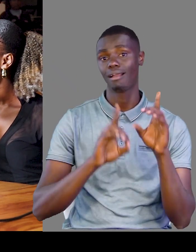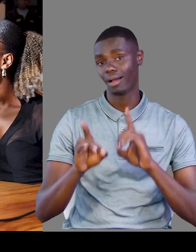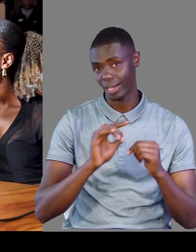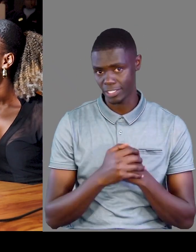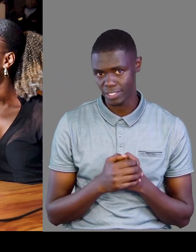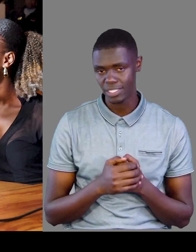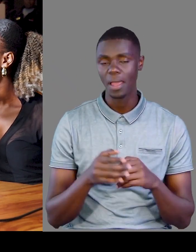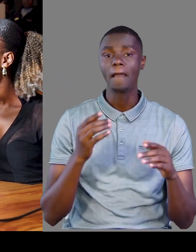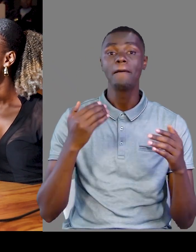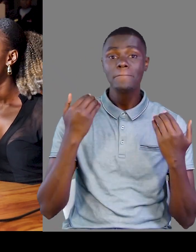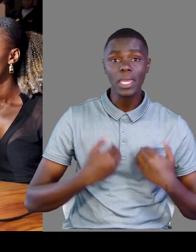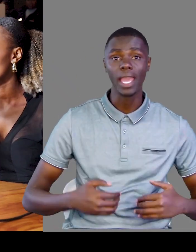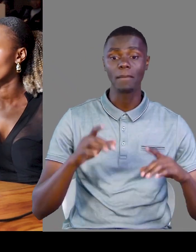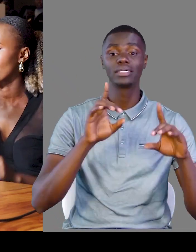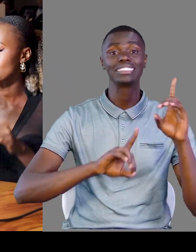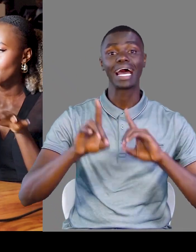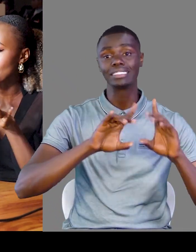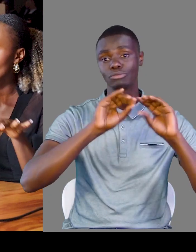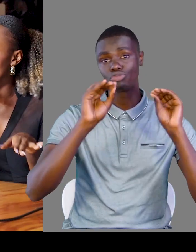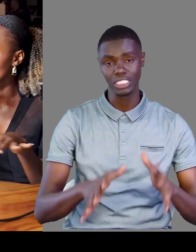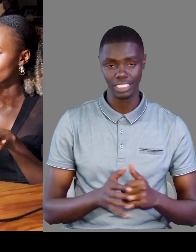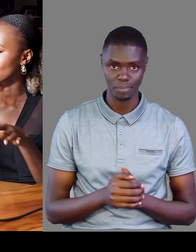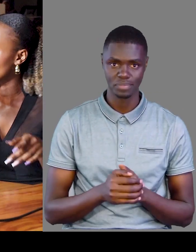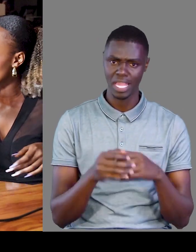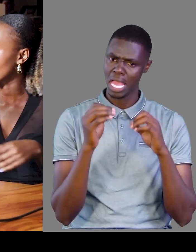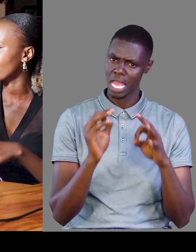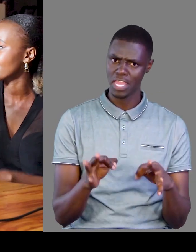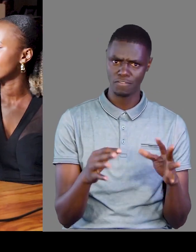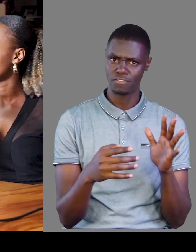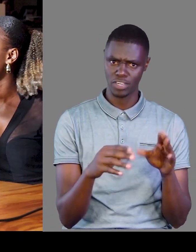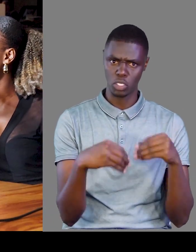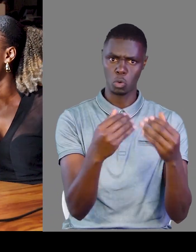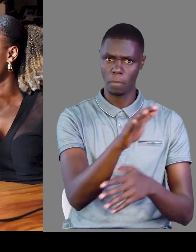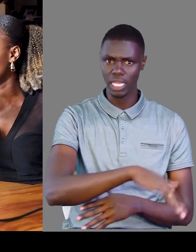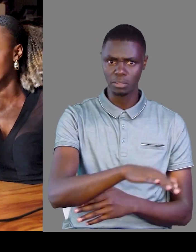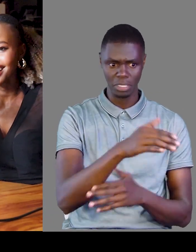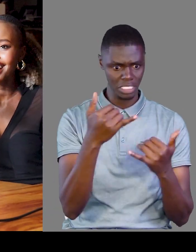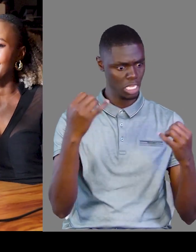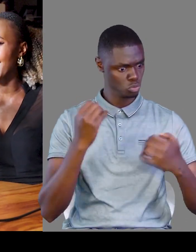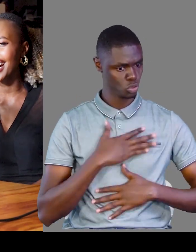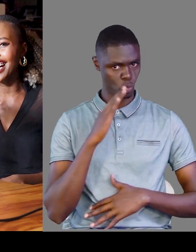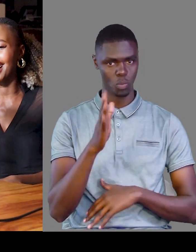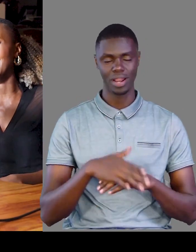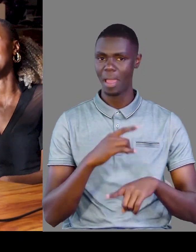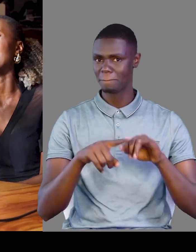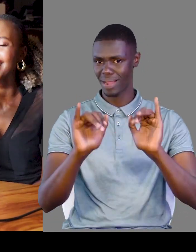Mimi choreography. So tukicreate space hapa sasa utatushtua pia. Hiyo lazima unipe